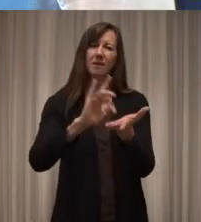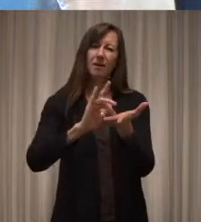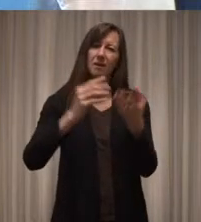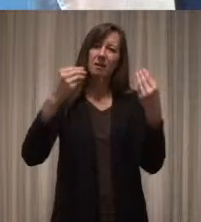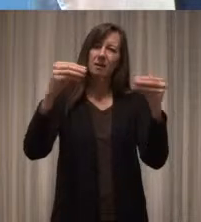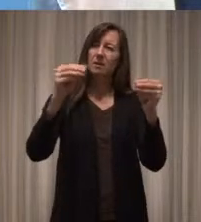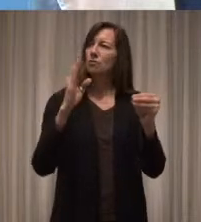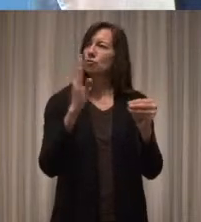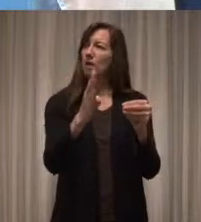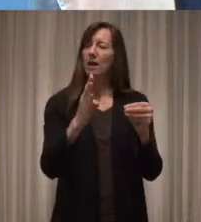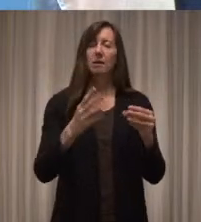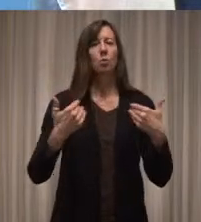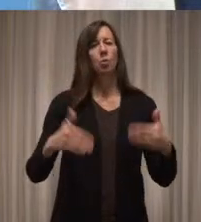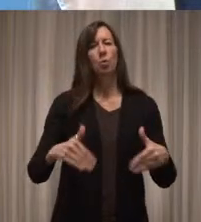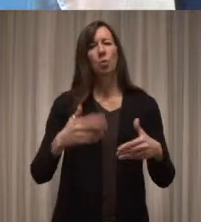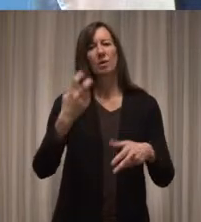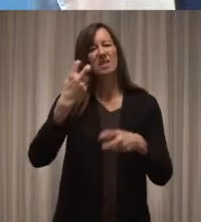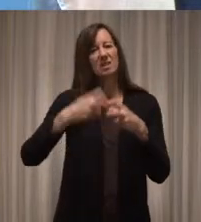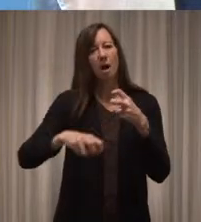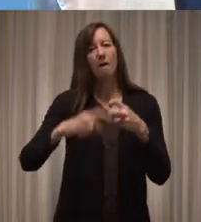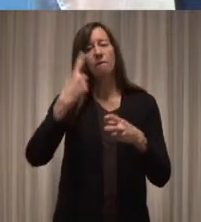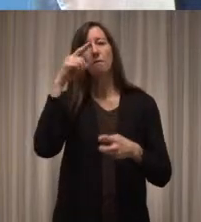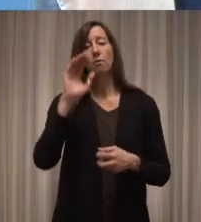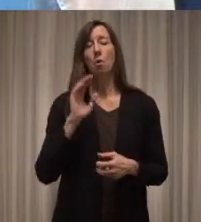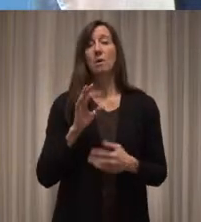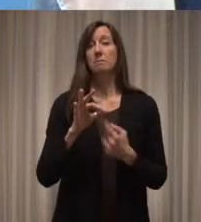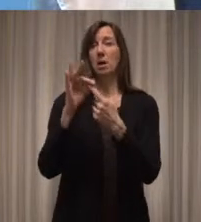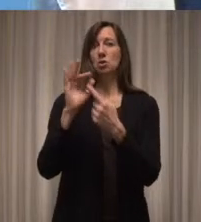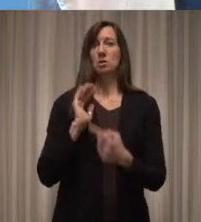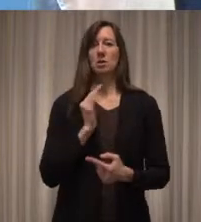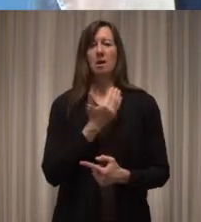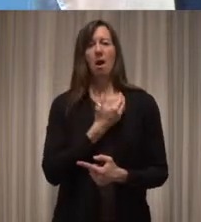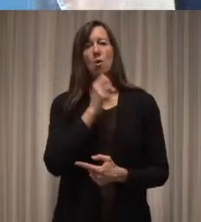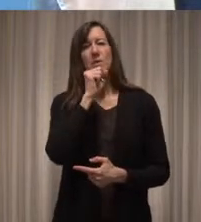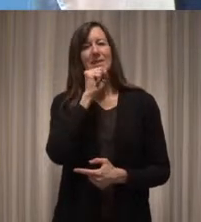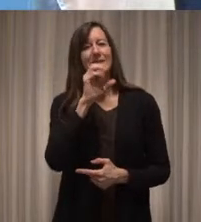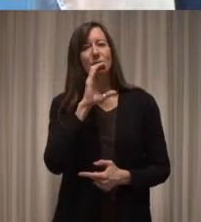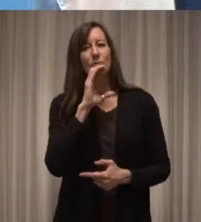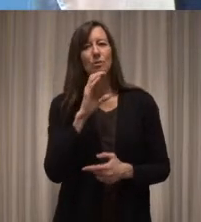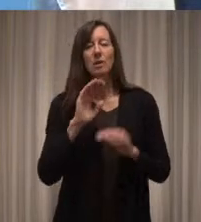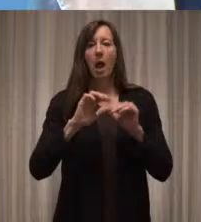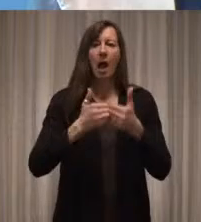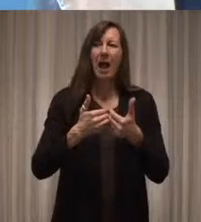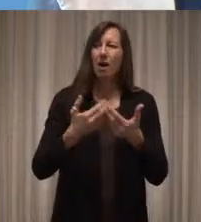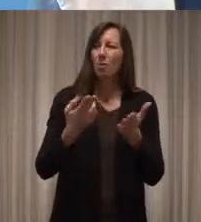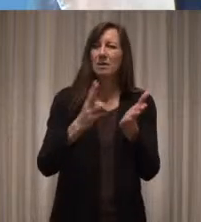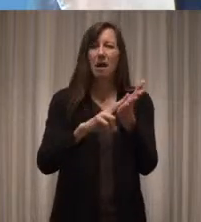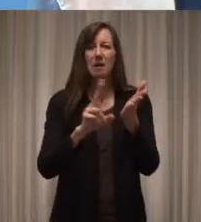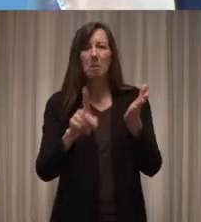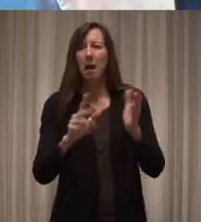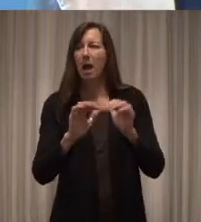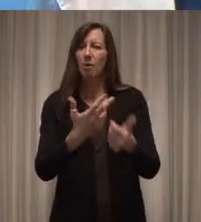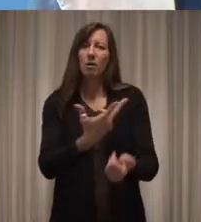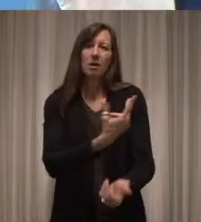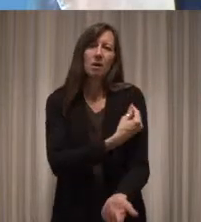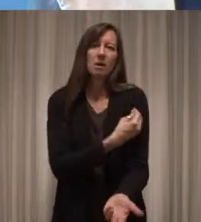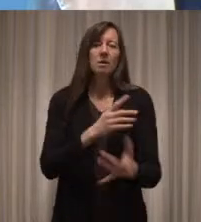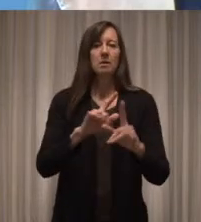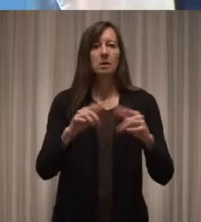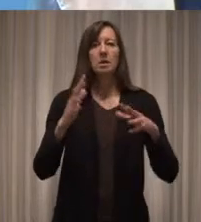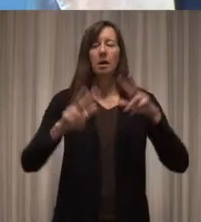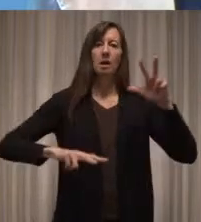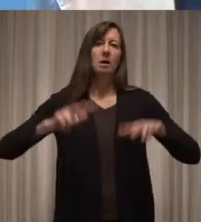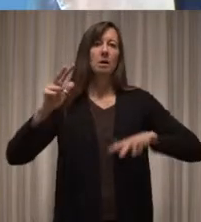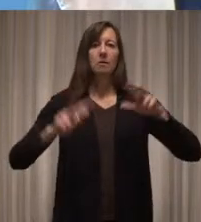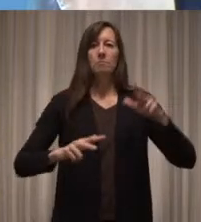navigate. So I will continue to push on that front, and we have a little bit more news about that starting next week. But I know, hearing